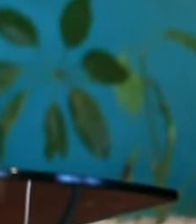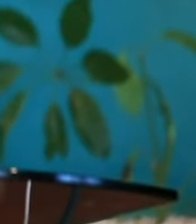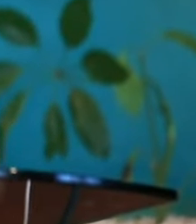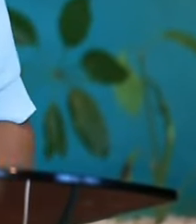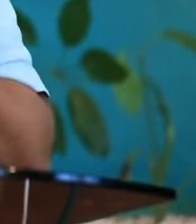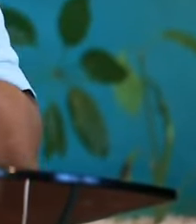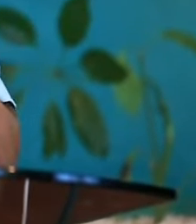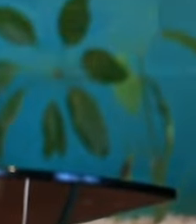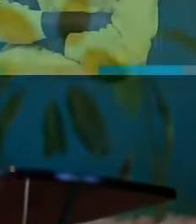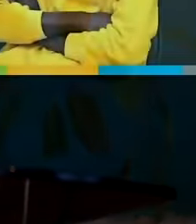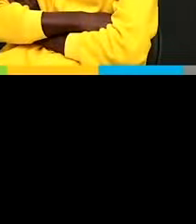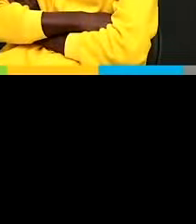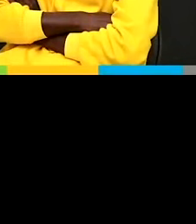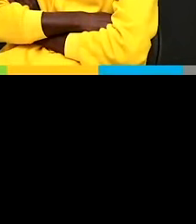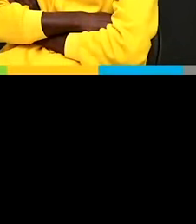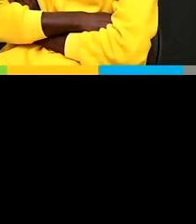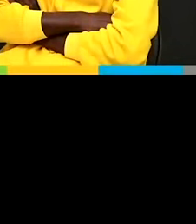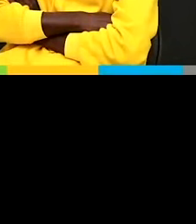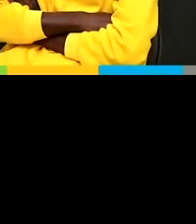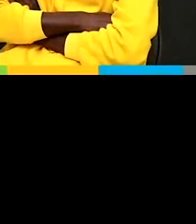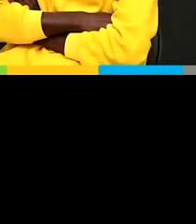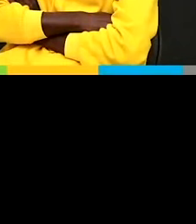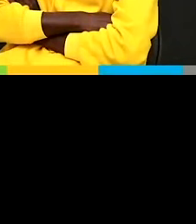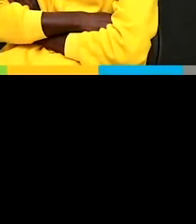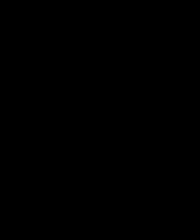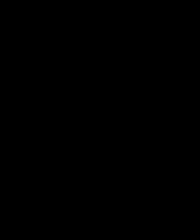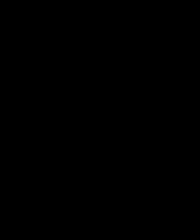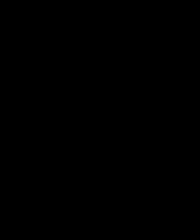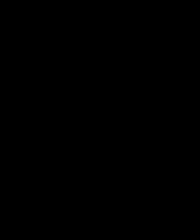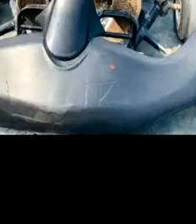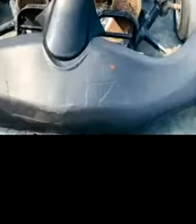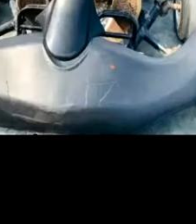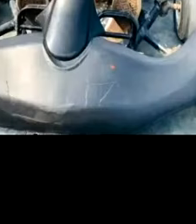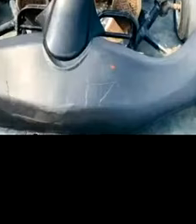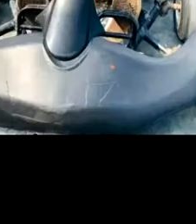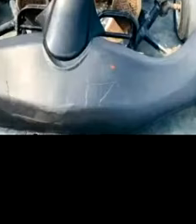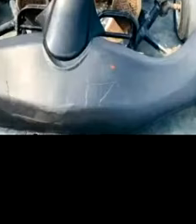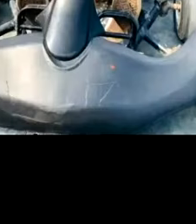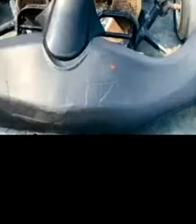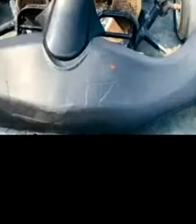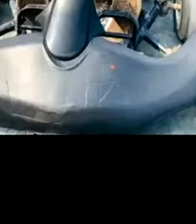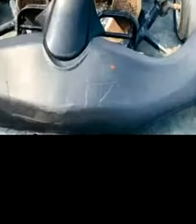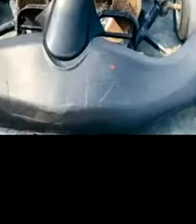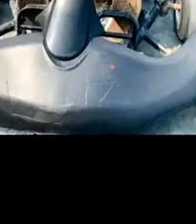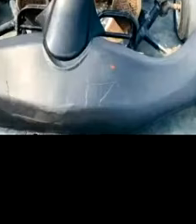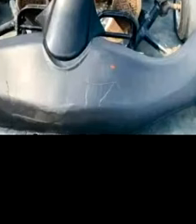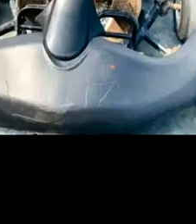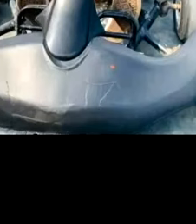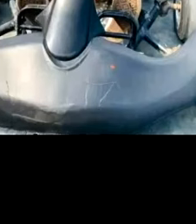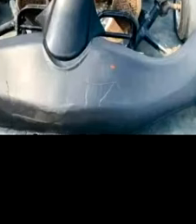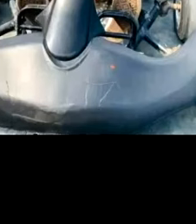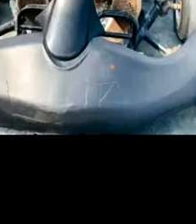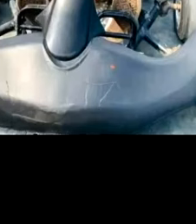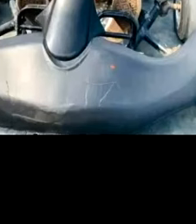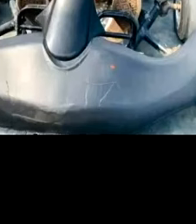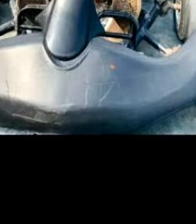of being single. The season of singlehood is a special season. Okay, to pursue your dreams. Number four, singlehood affords you